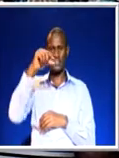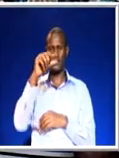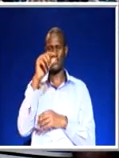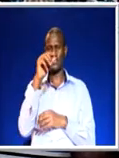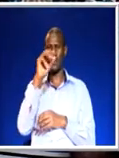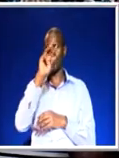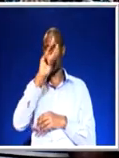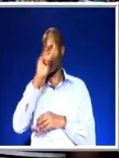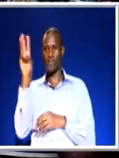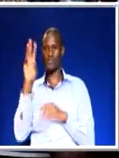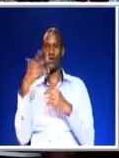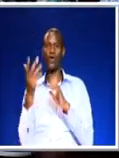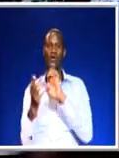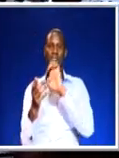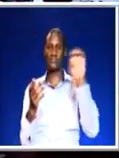degrees east.